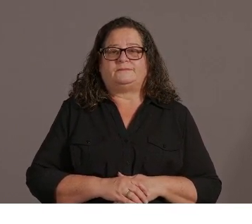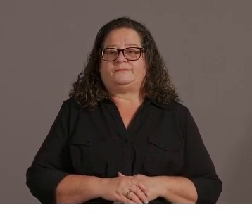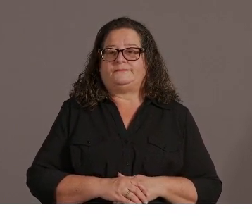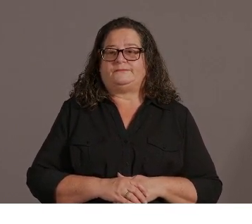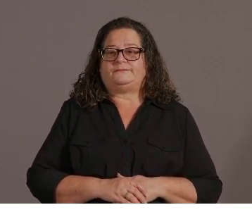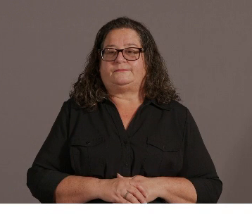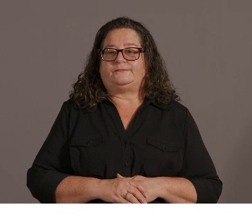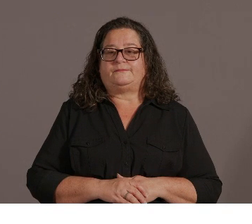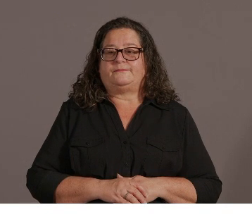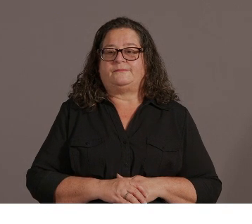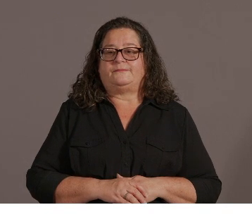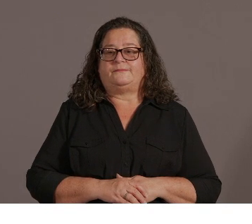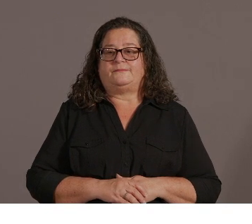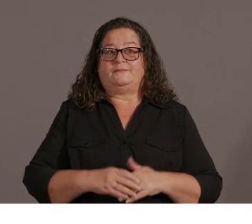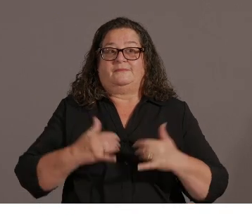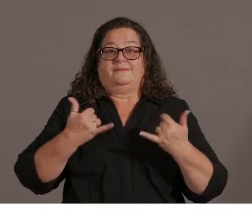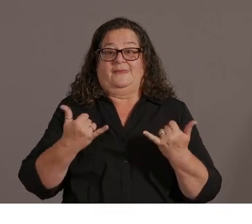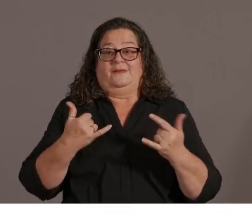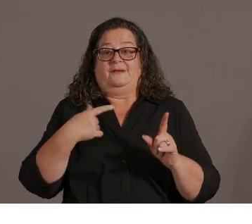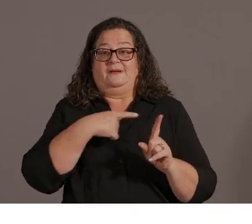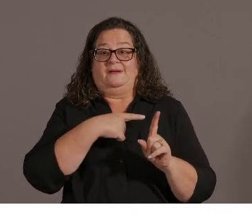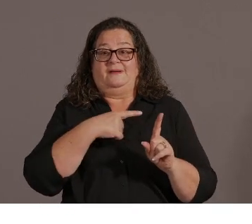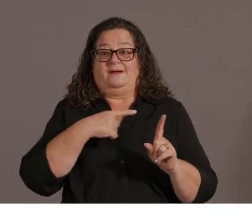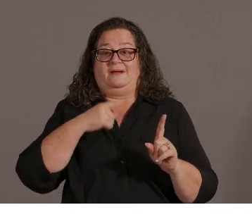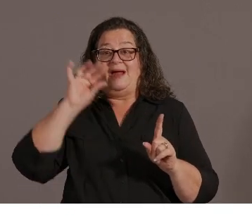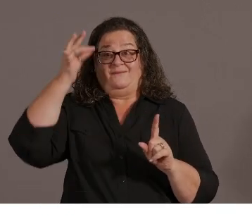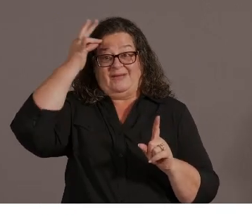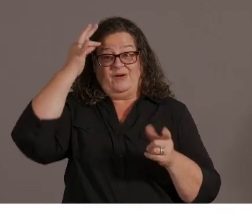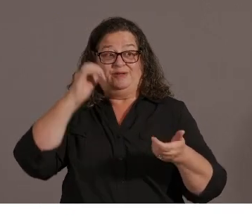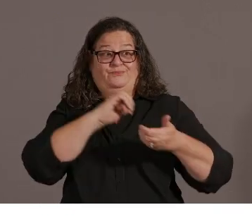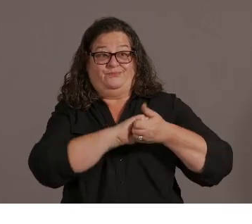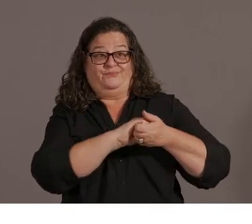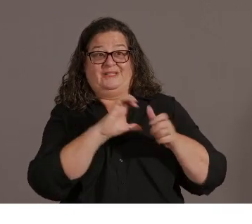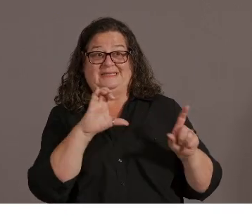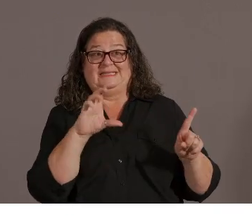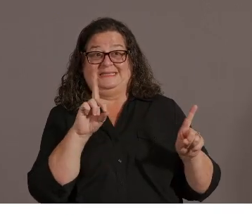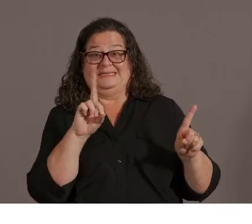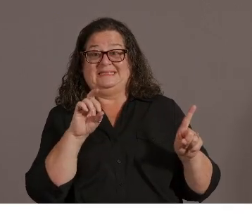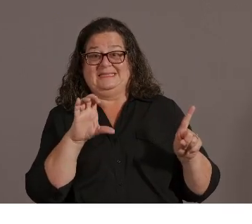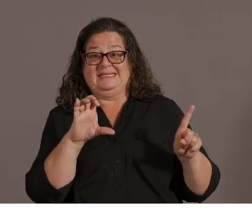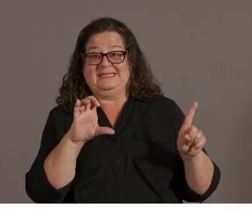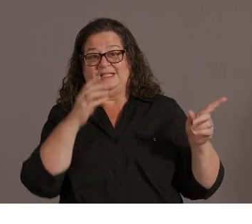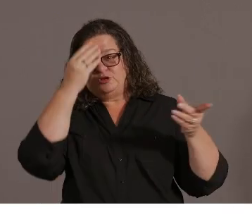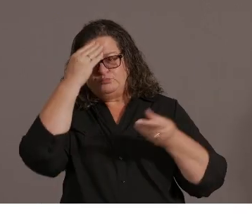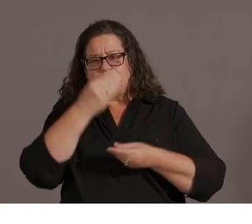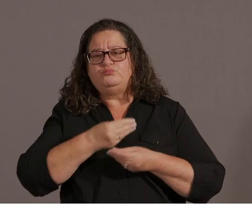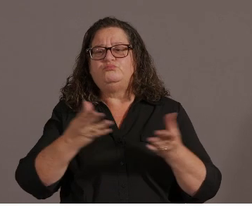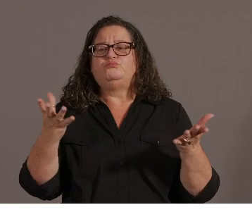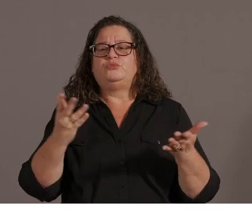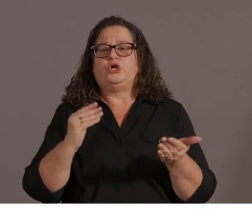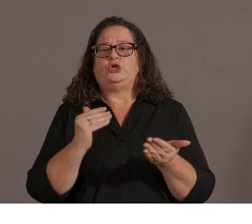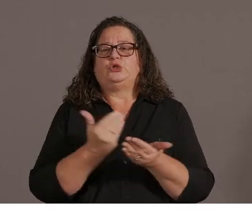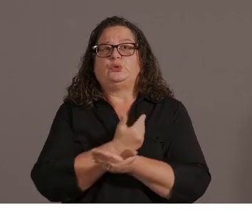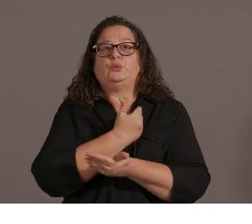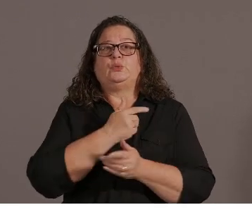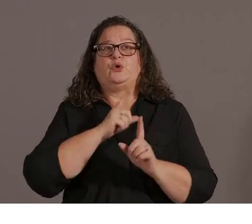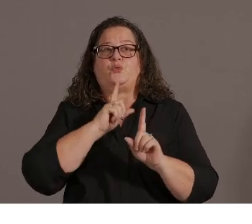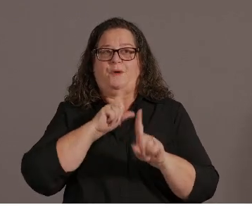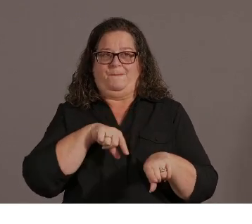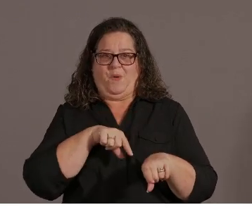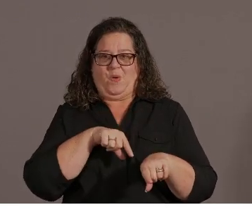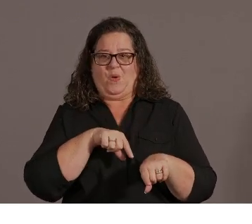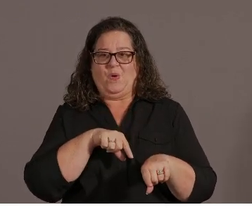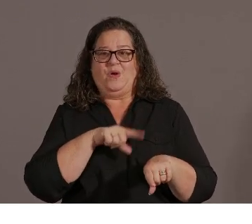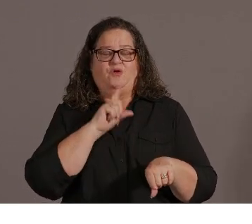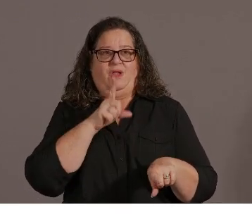our federal partners at the Centers for Disease Control and Prevention released a new report this week that ranked Arizona among the